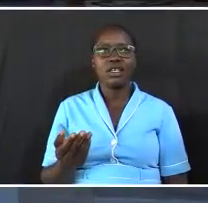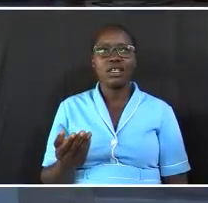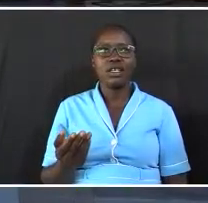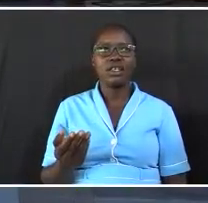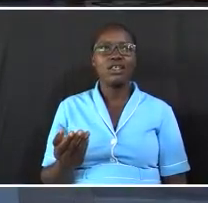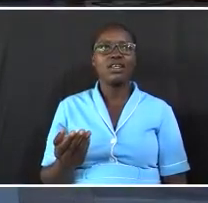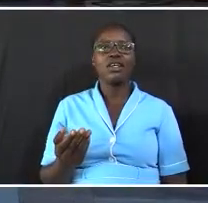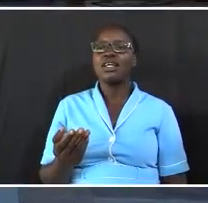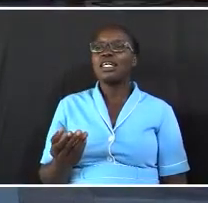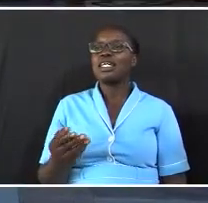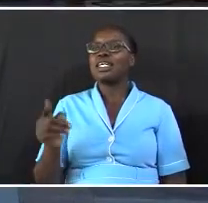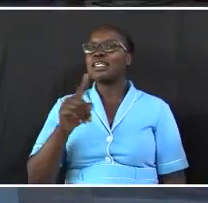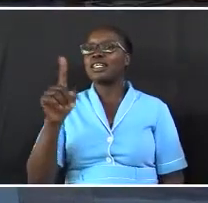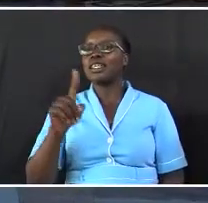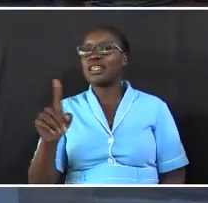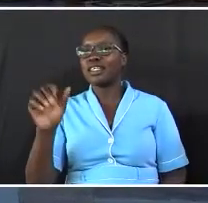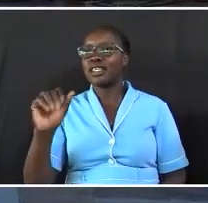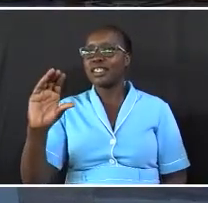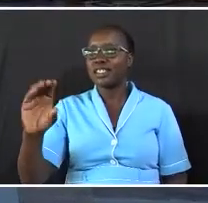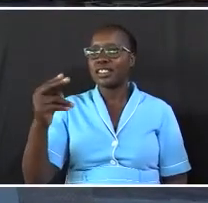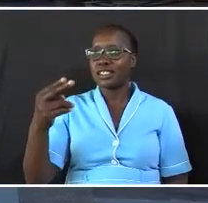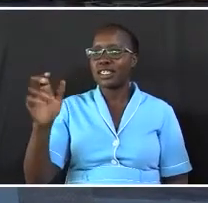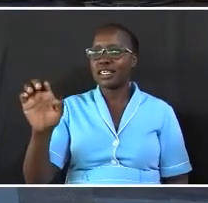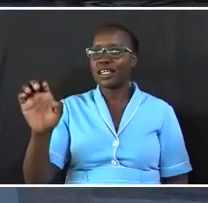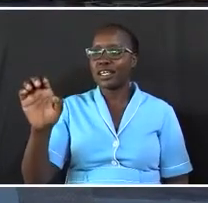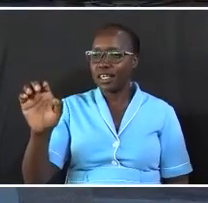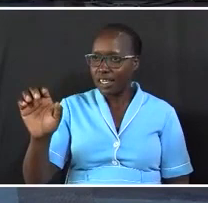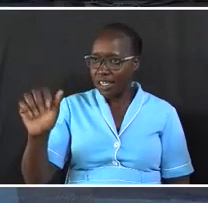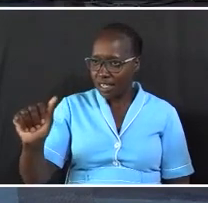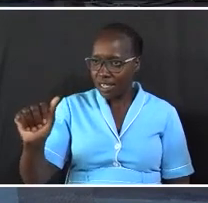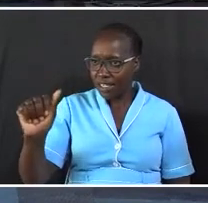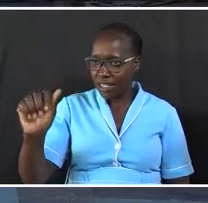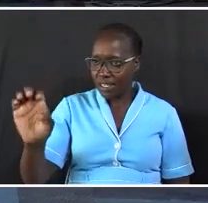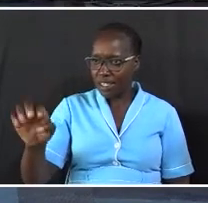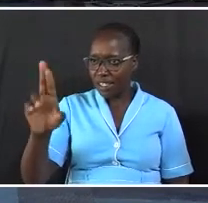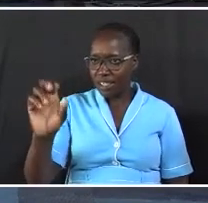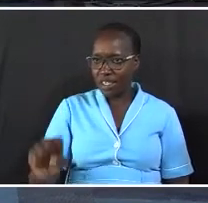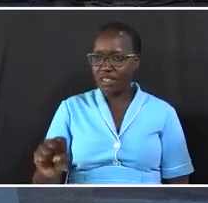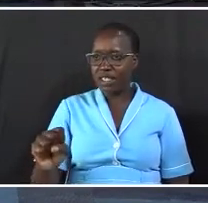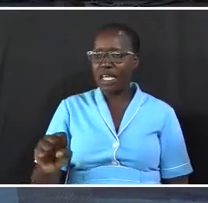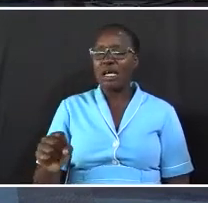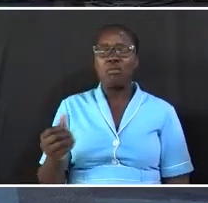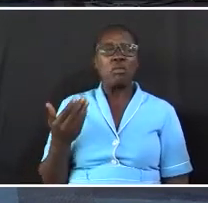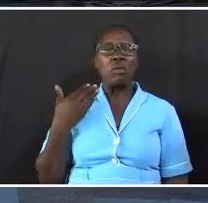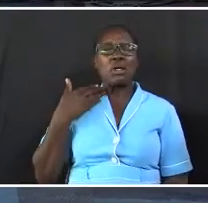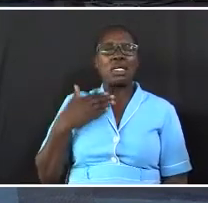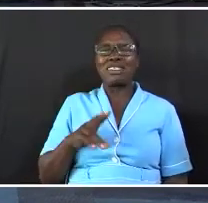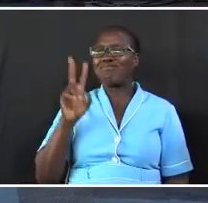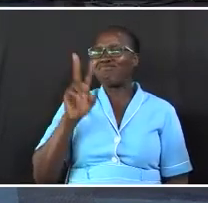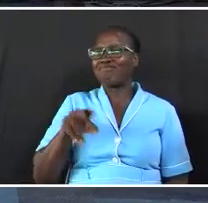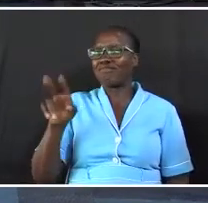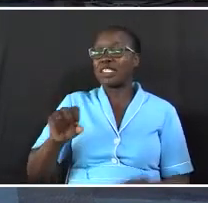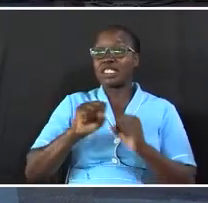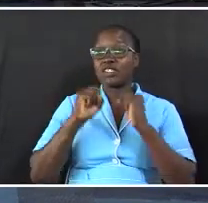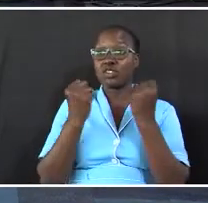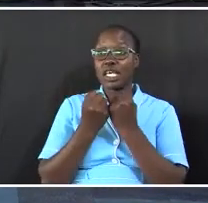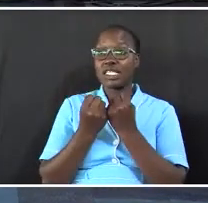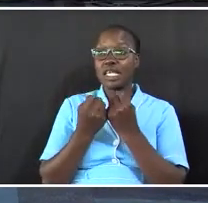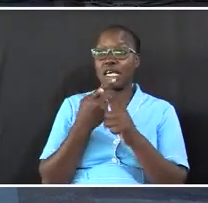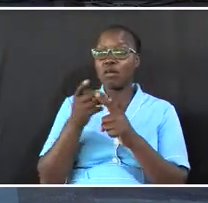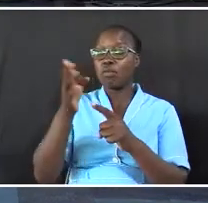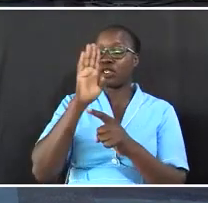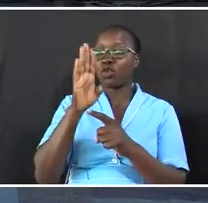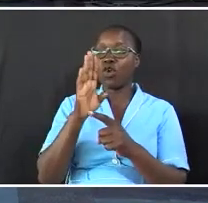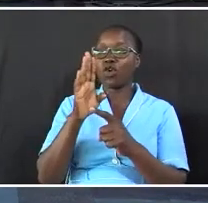Zacchaeus. People who were despised in the society. But God took the initiative to